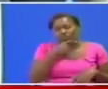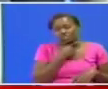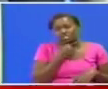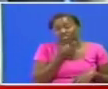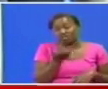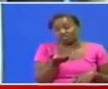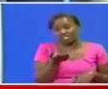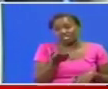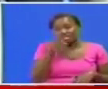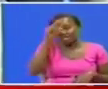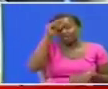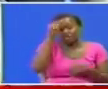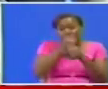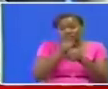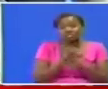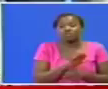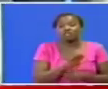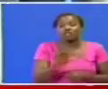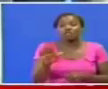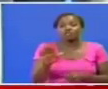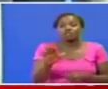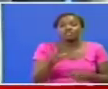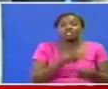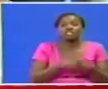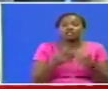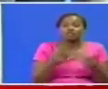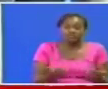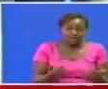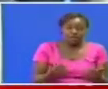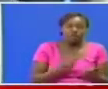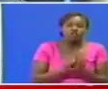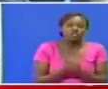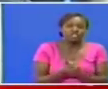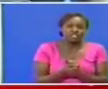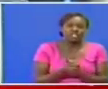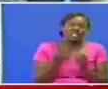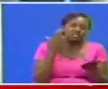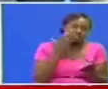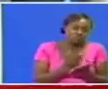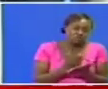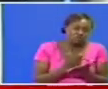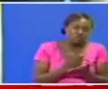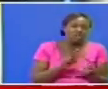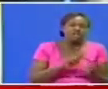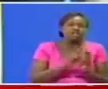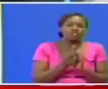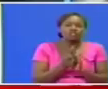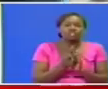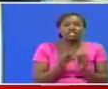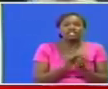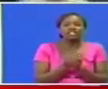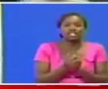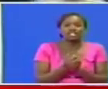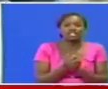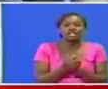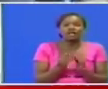a government that works for them. It is time for change, real revolutionary change. By all